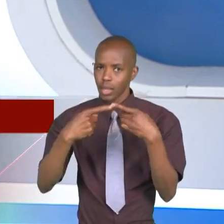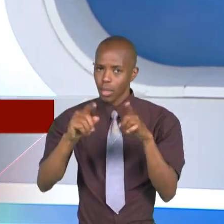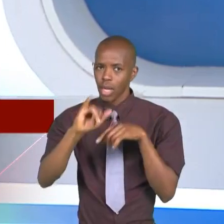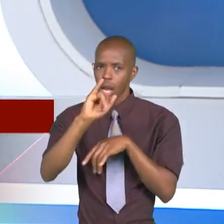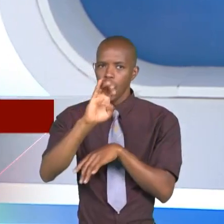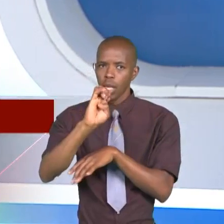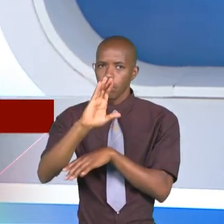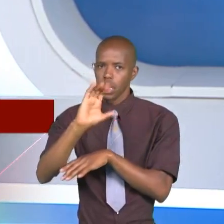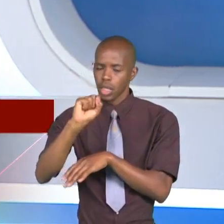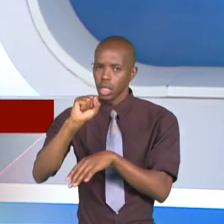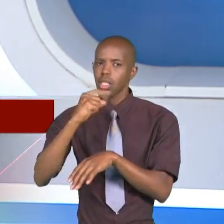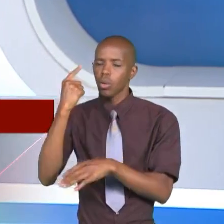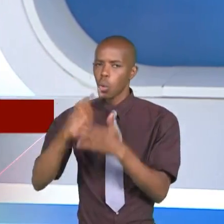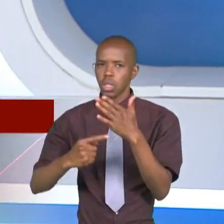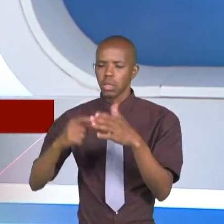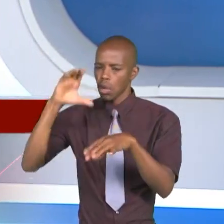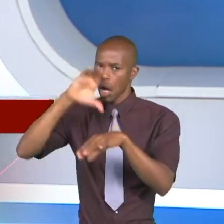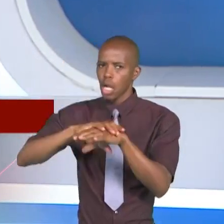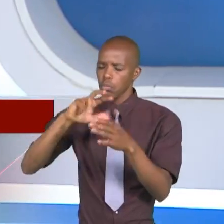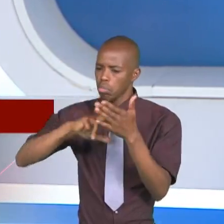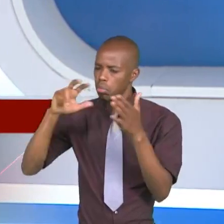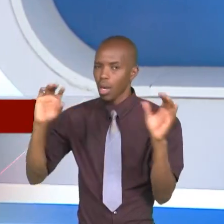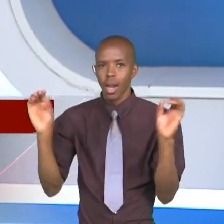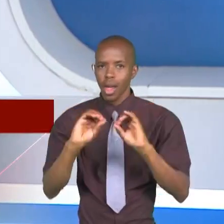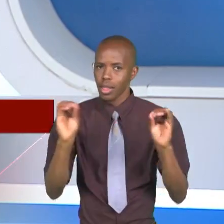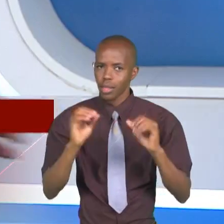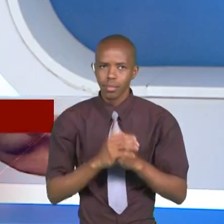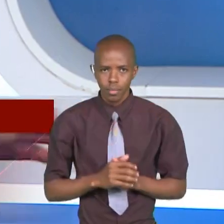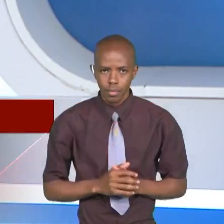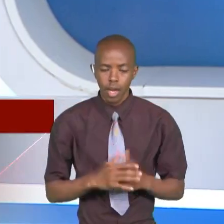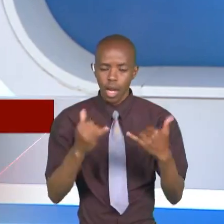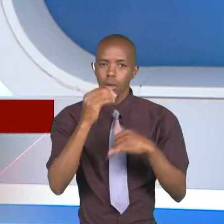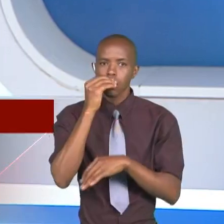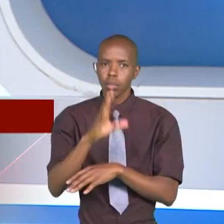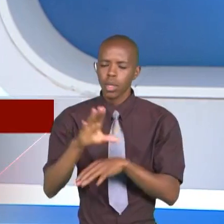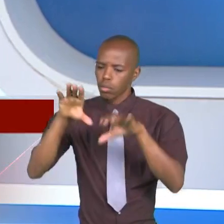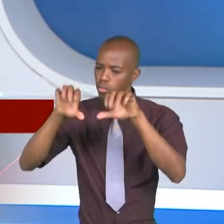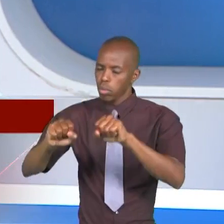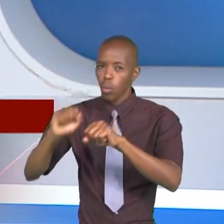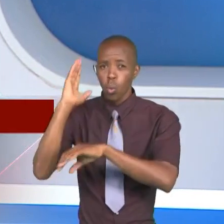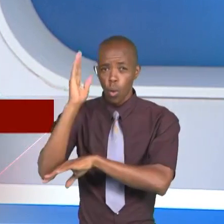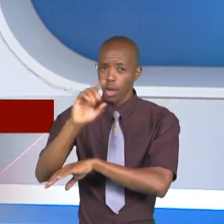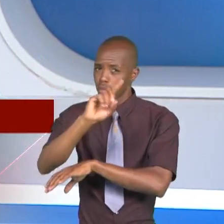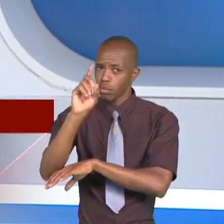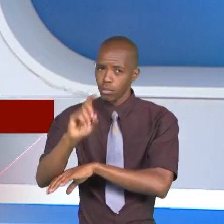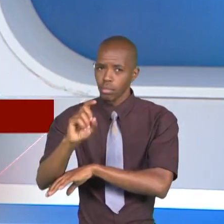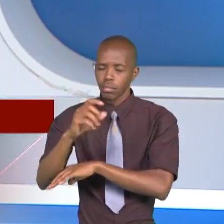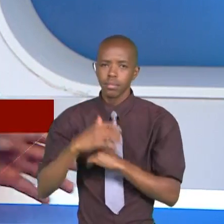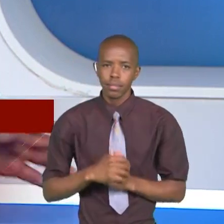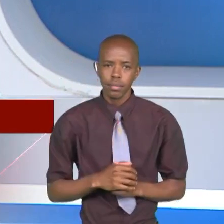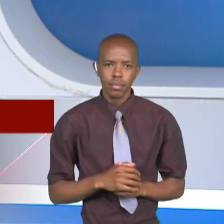did not receive an official resignation from Polycarp Igathe, so now the speaker will take over. What next for